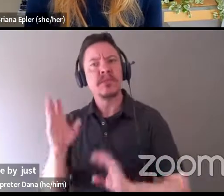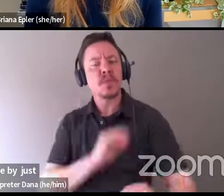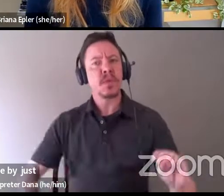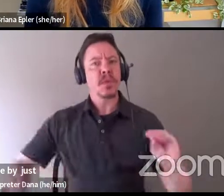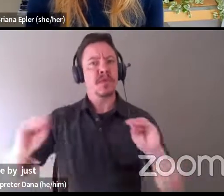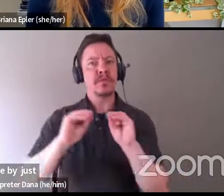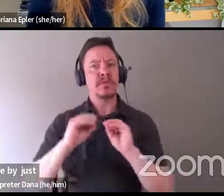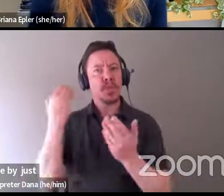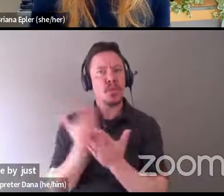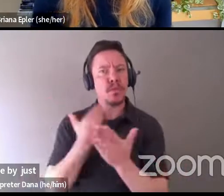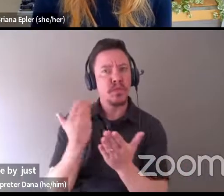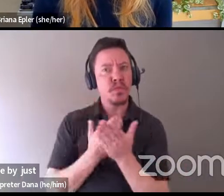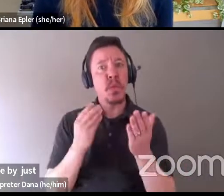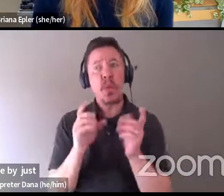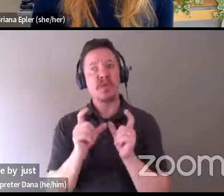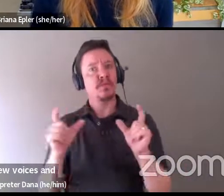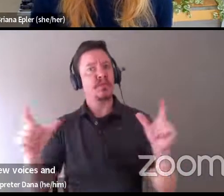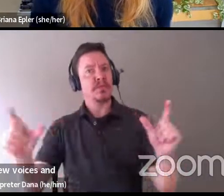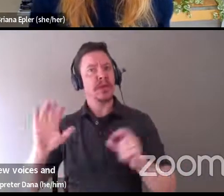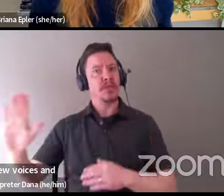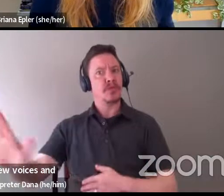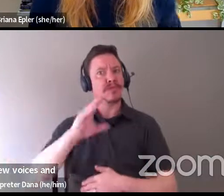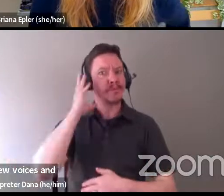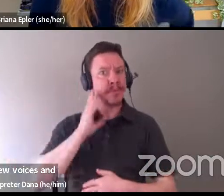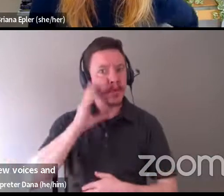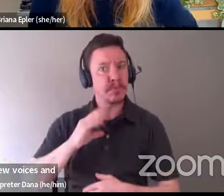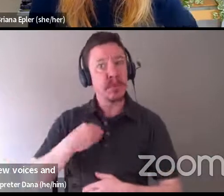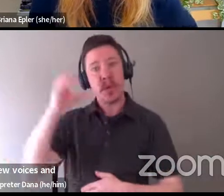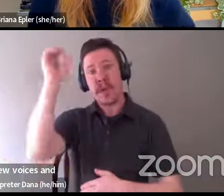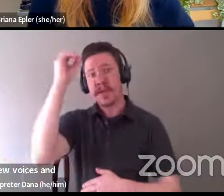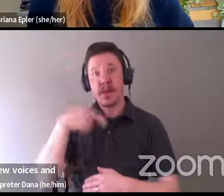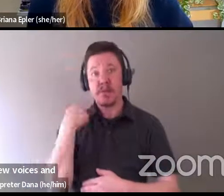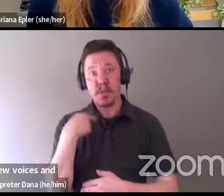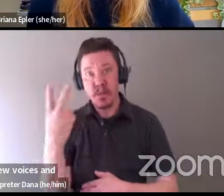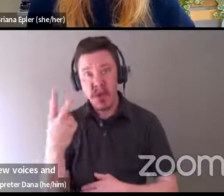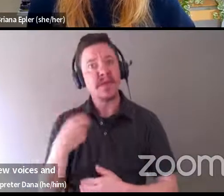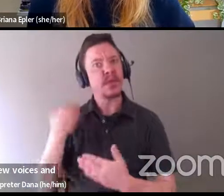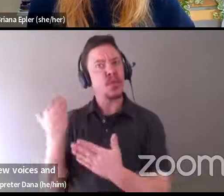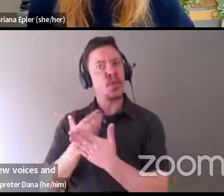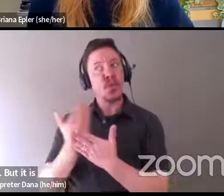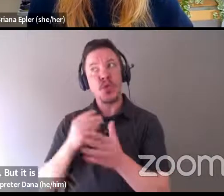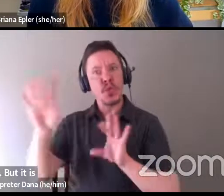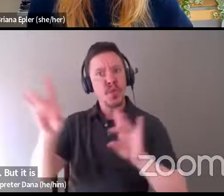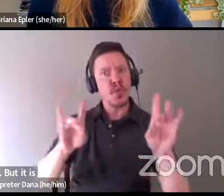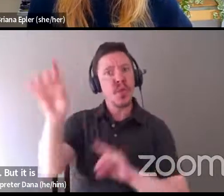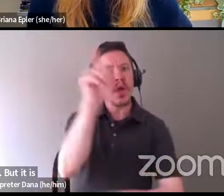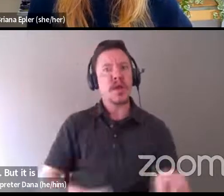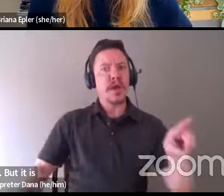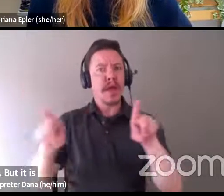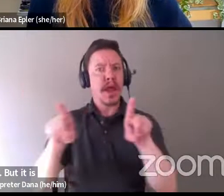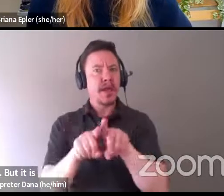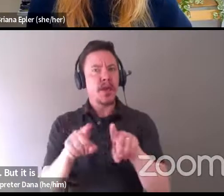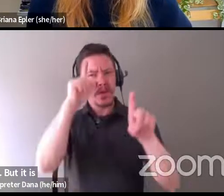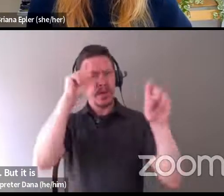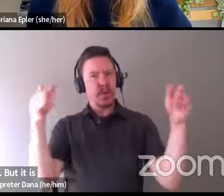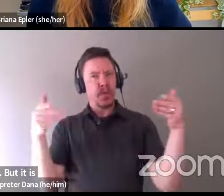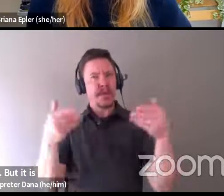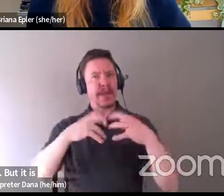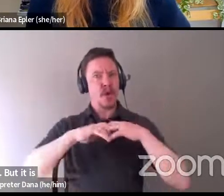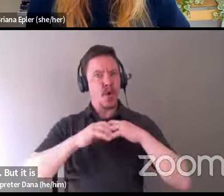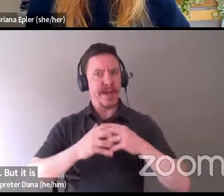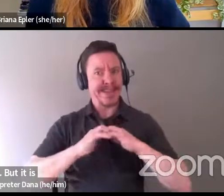faces into the room, but it's about actually saying, in so doing, when we center intersectionality, that